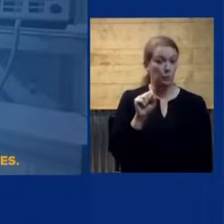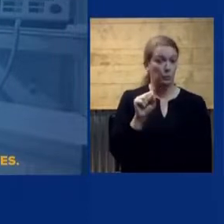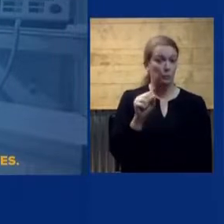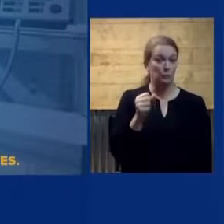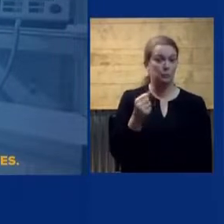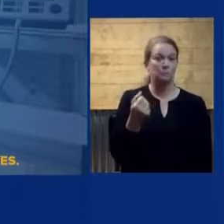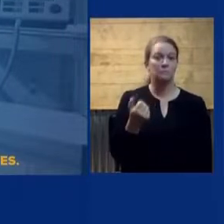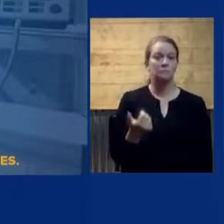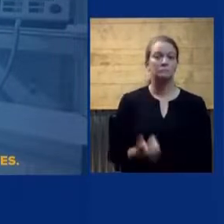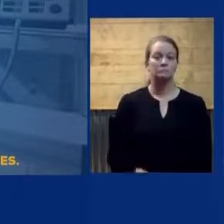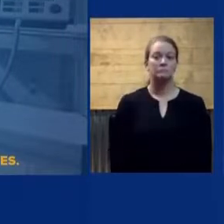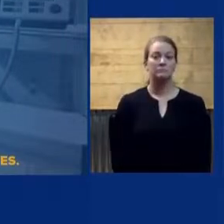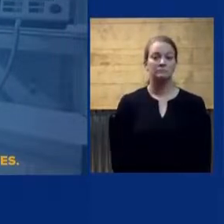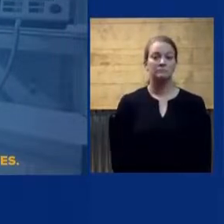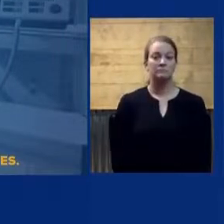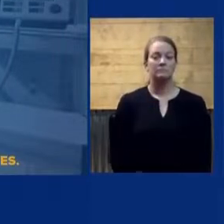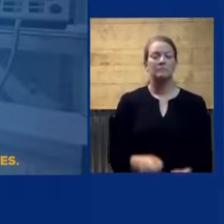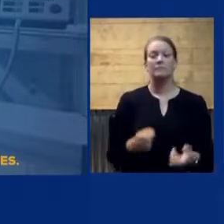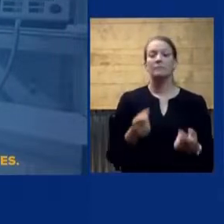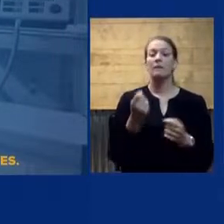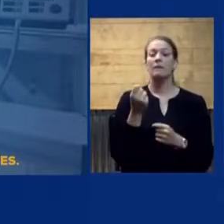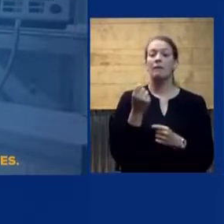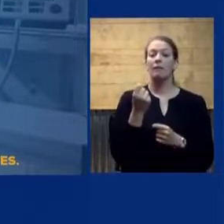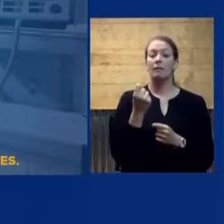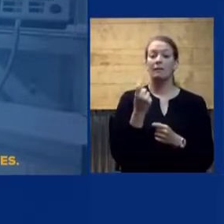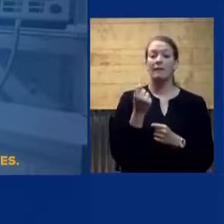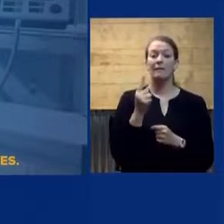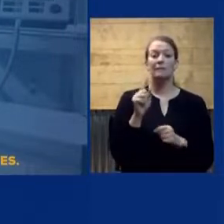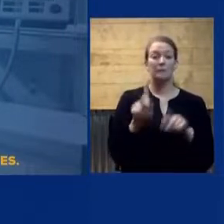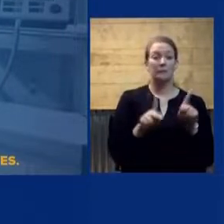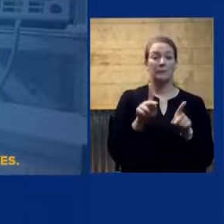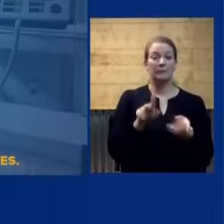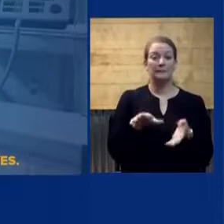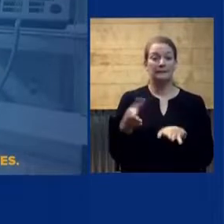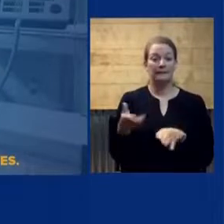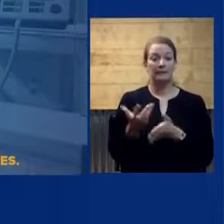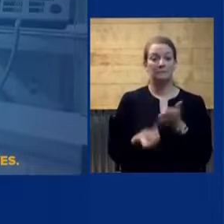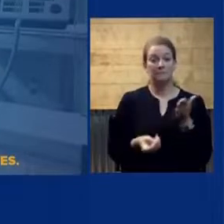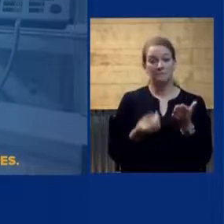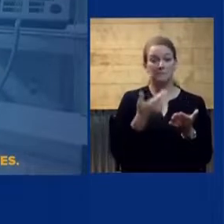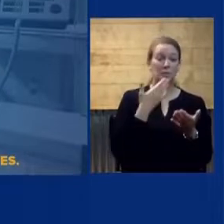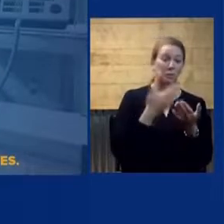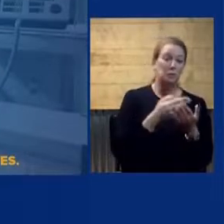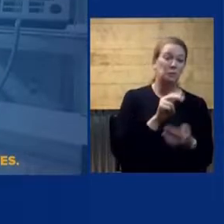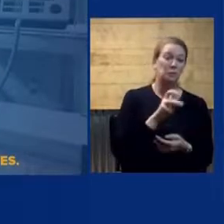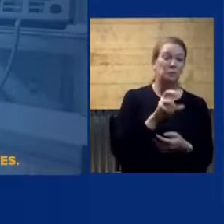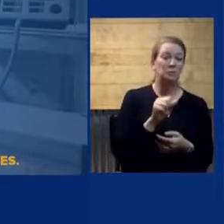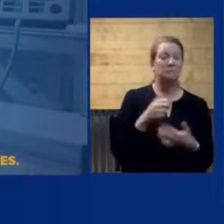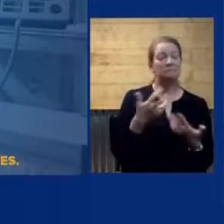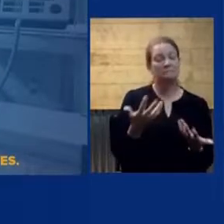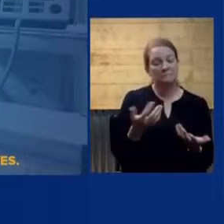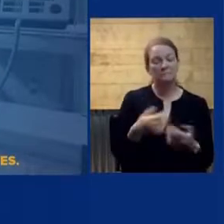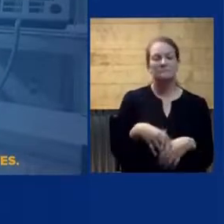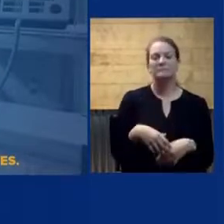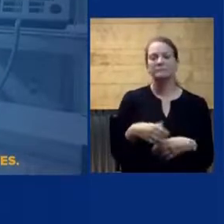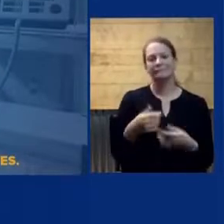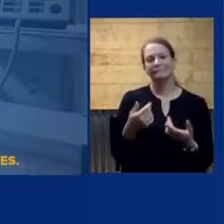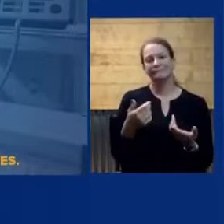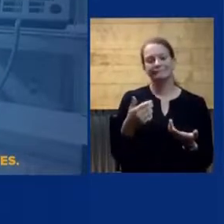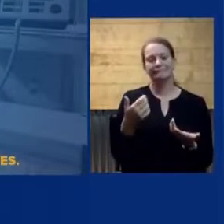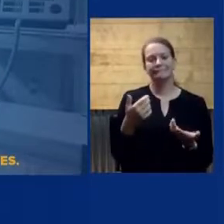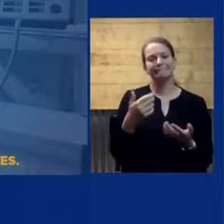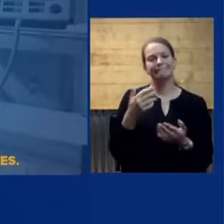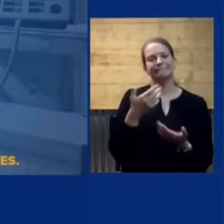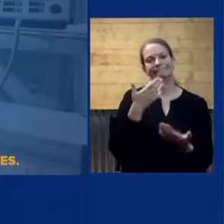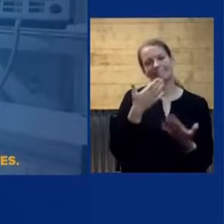at a place where you lose 11 people and you say that's good news is welcome to our new reality. Our thoughts and prayers are with